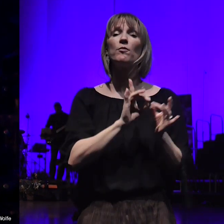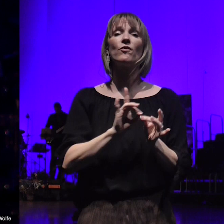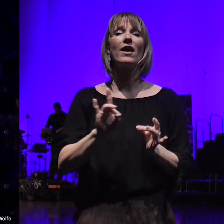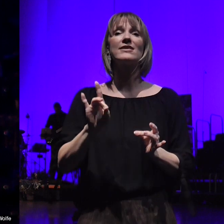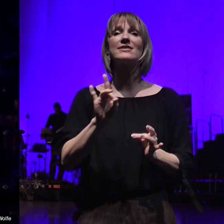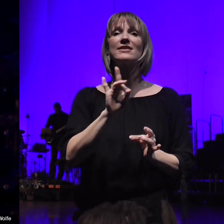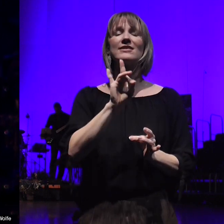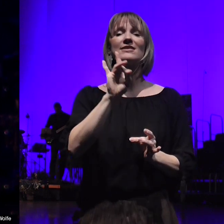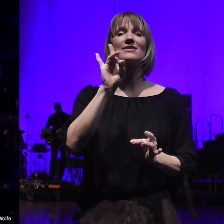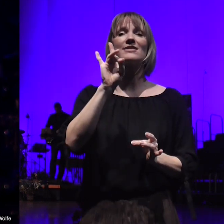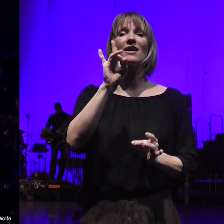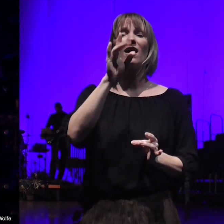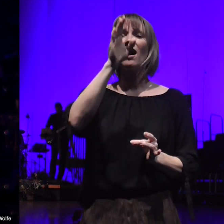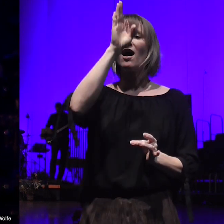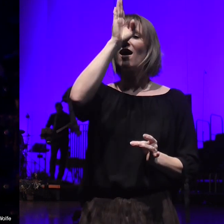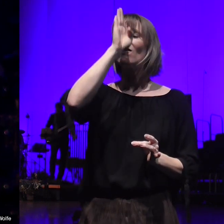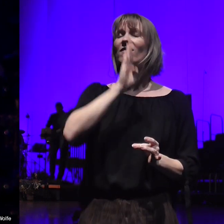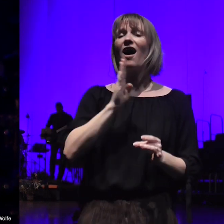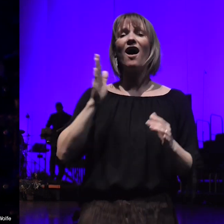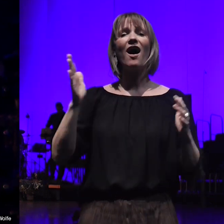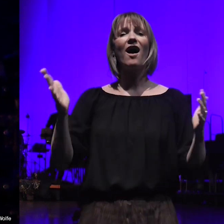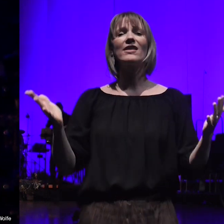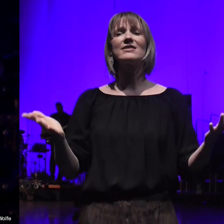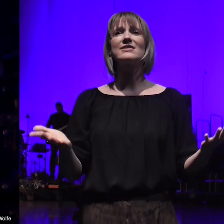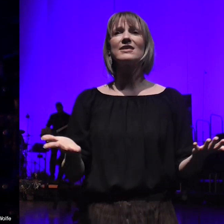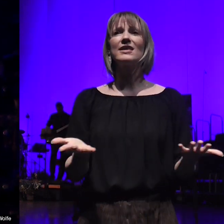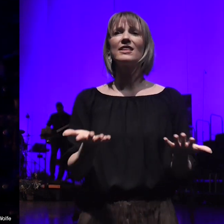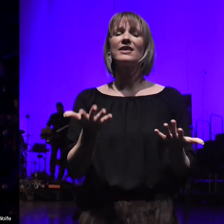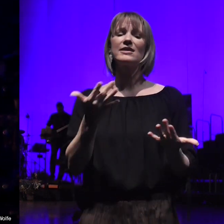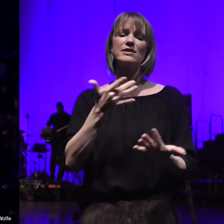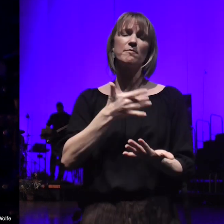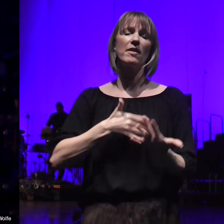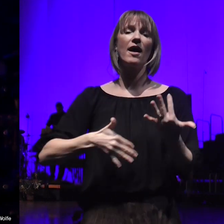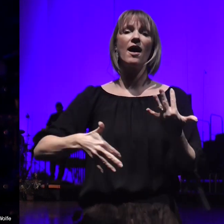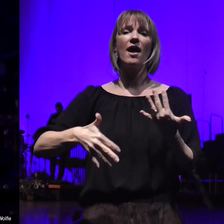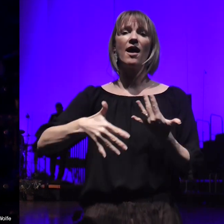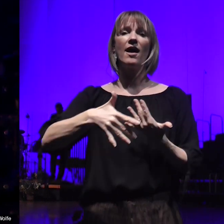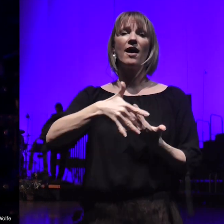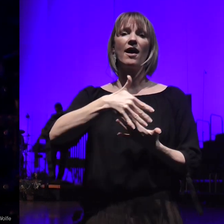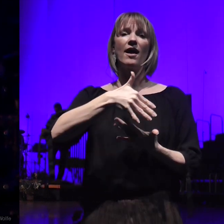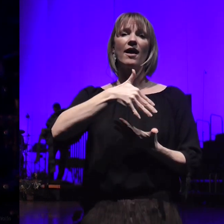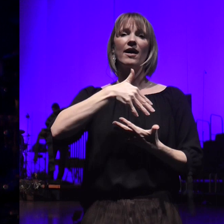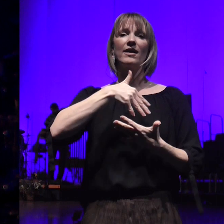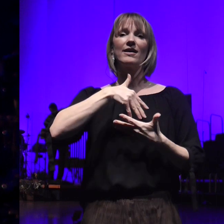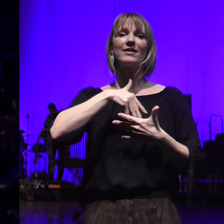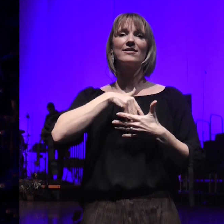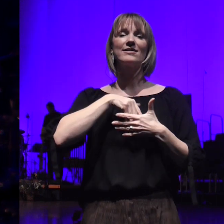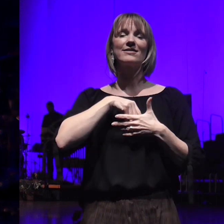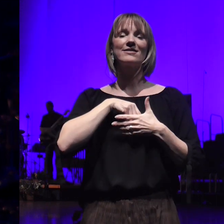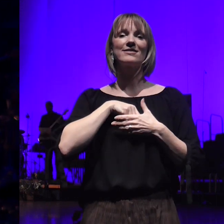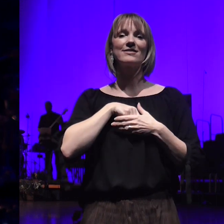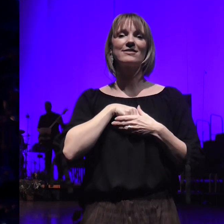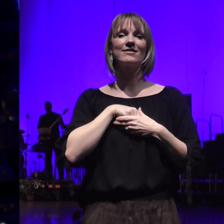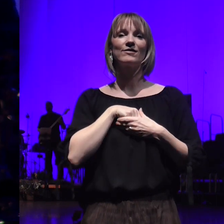Surely the presence of God is in this place.